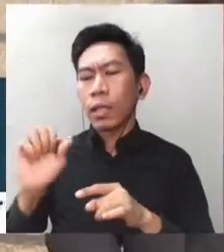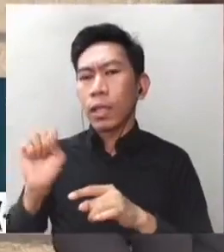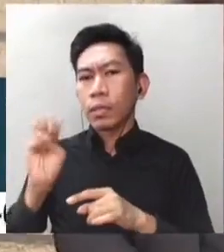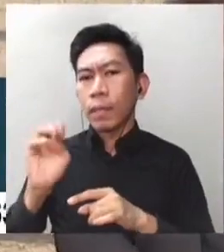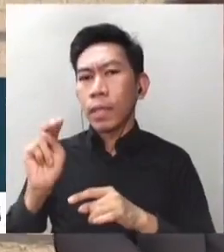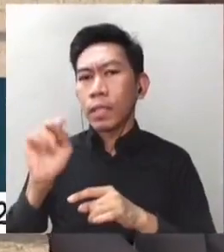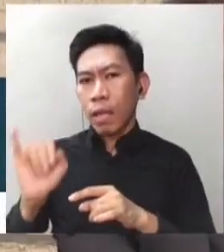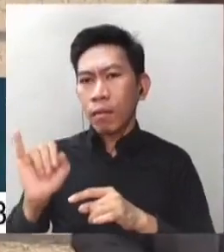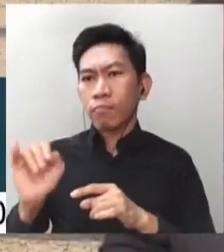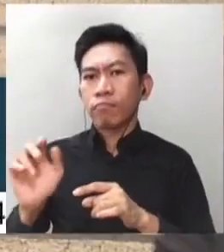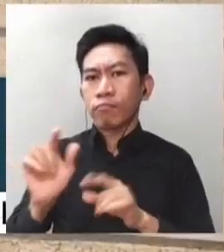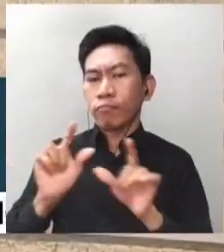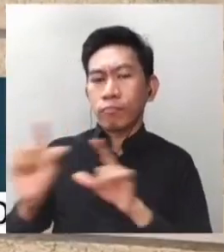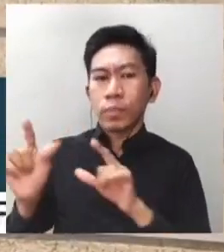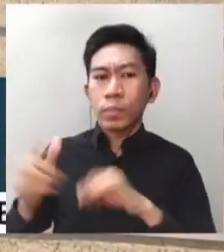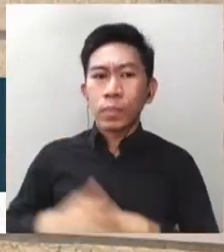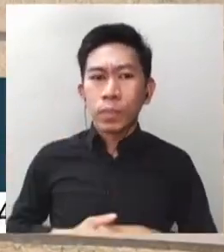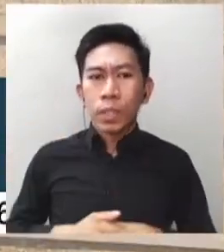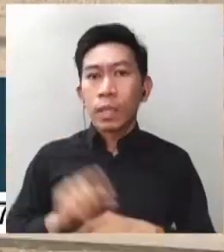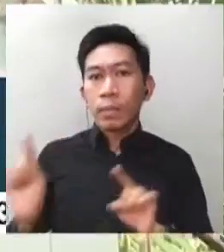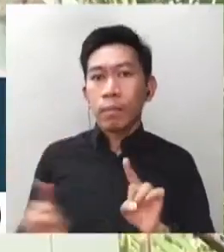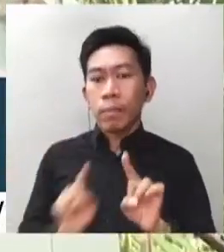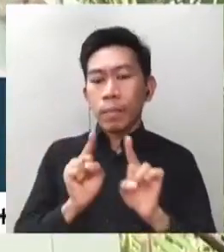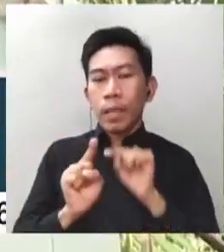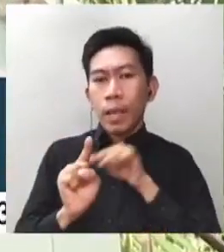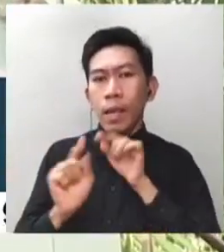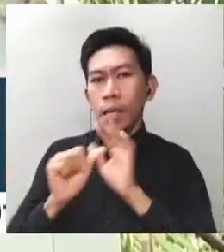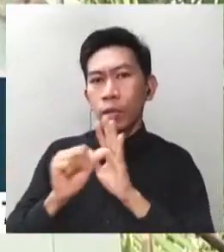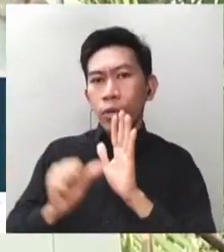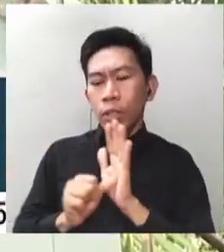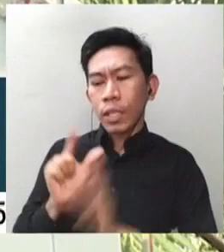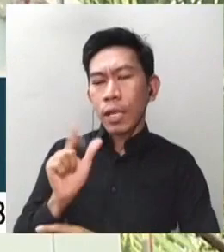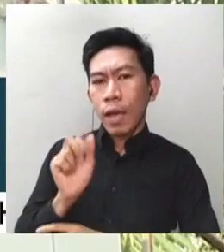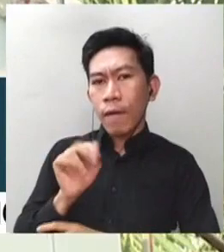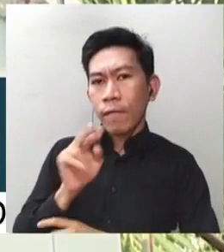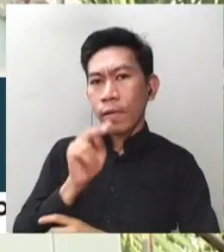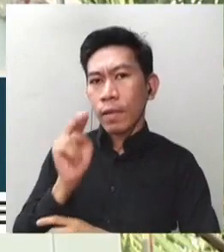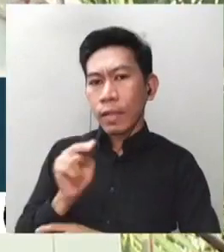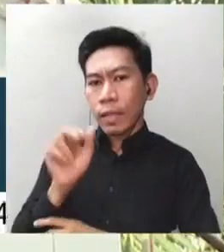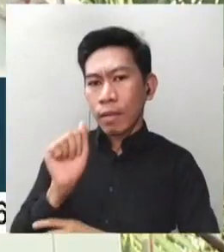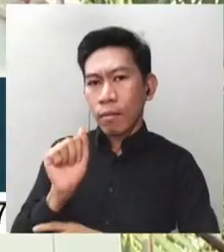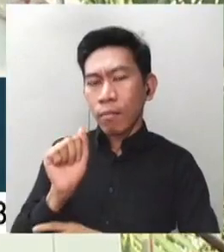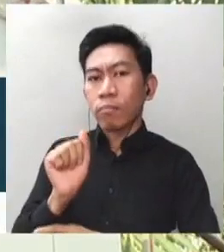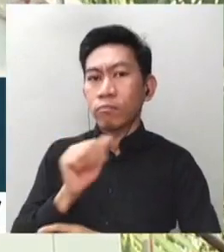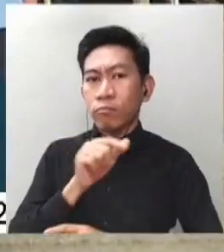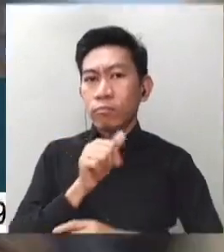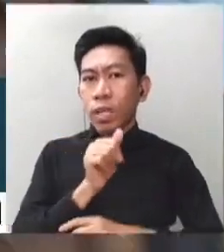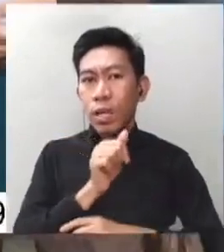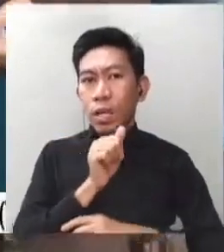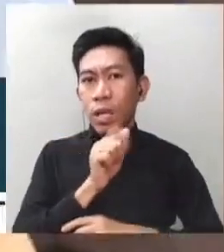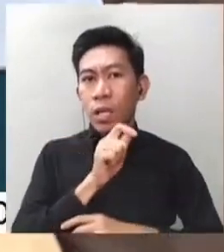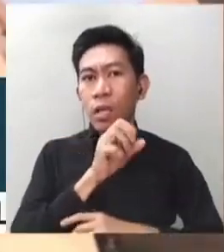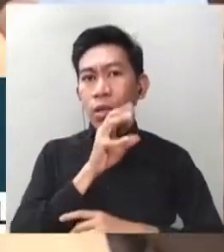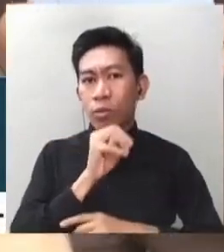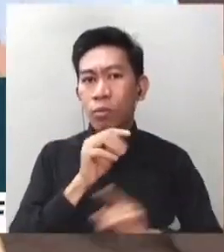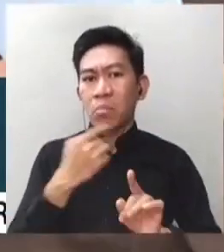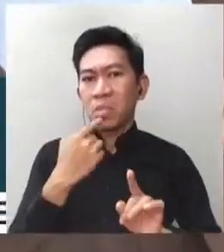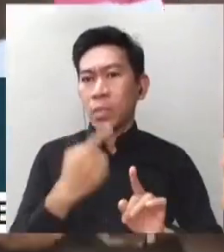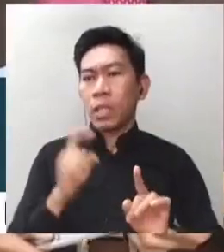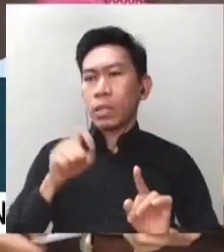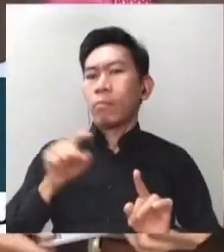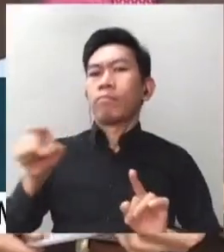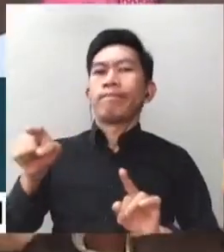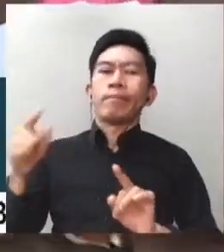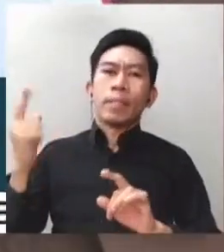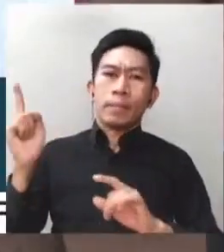against disinformation. The group says they want to hold Badoy and Celis accountable for their statements in the program that foment hate